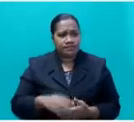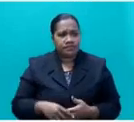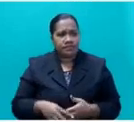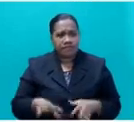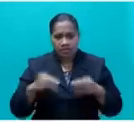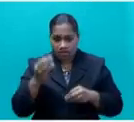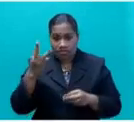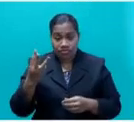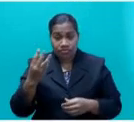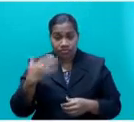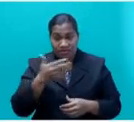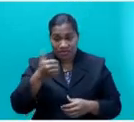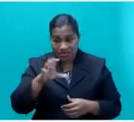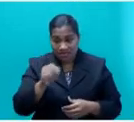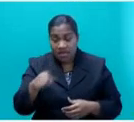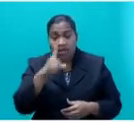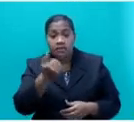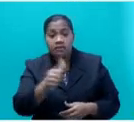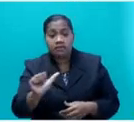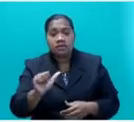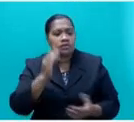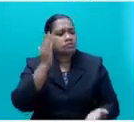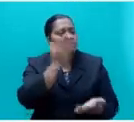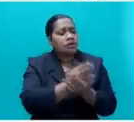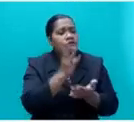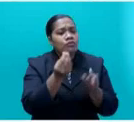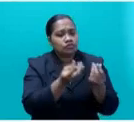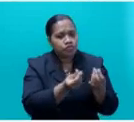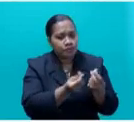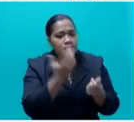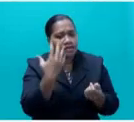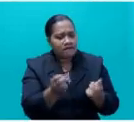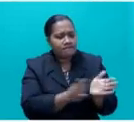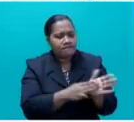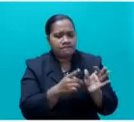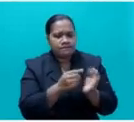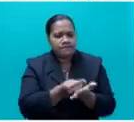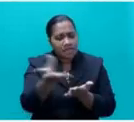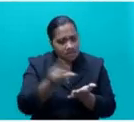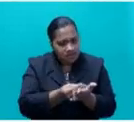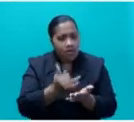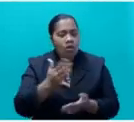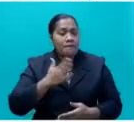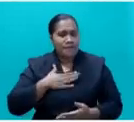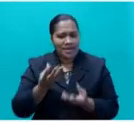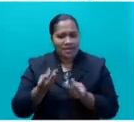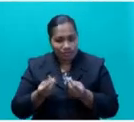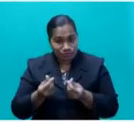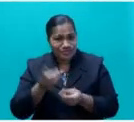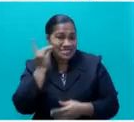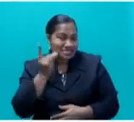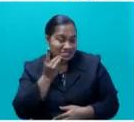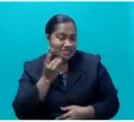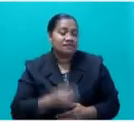and buying goods and products directly from shops that have the M-Pesa or MyCash facility. They also, of course,